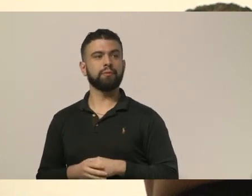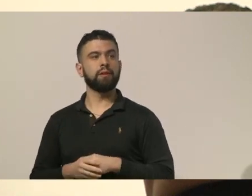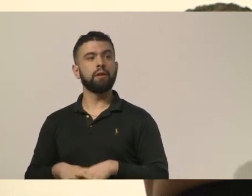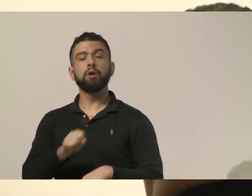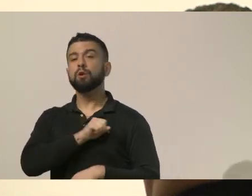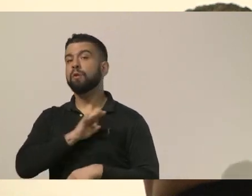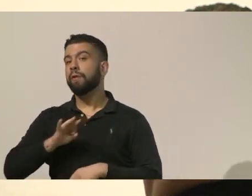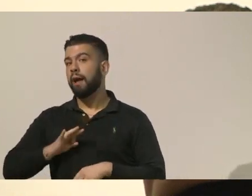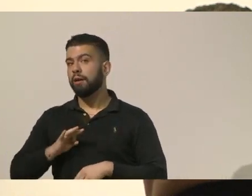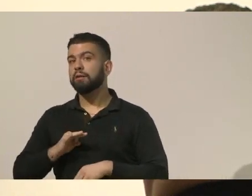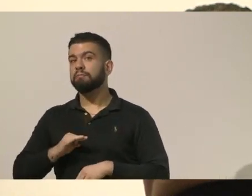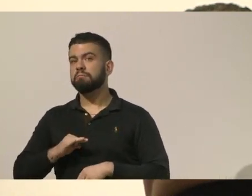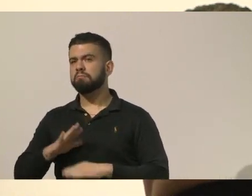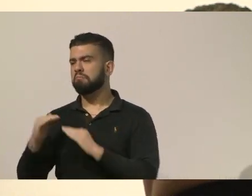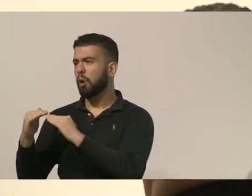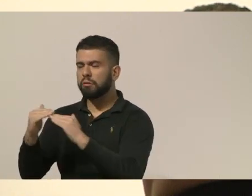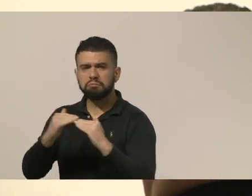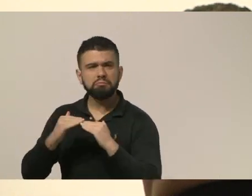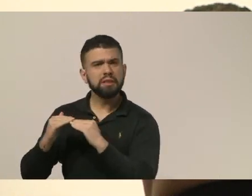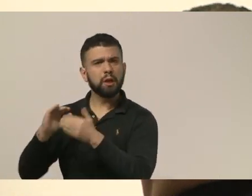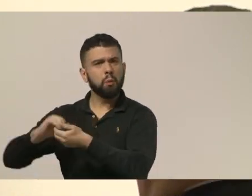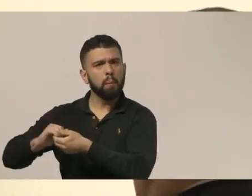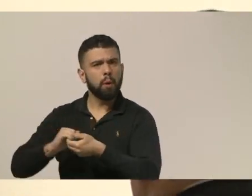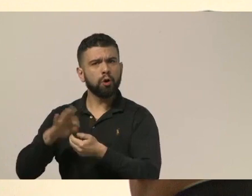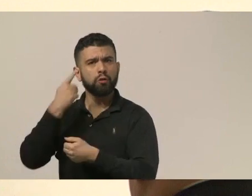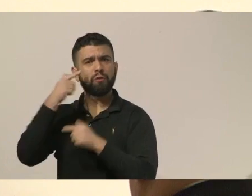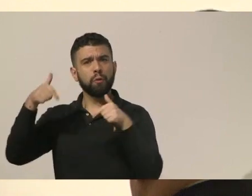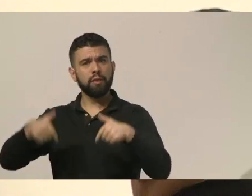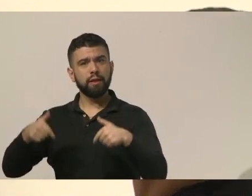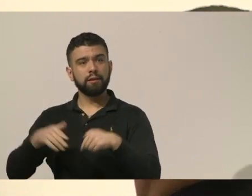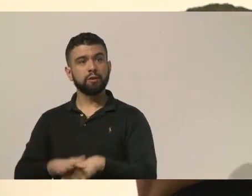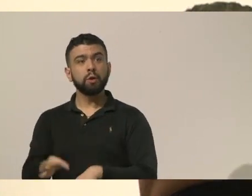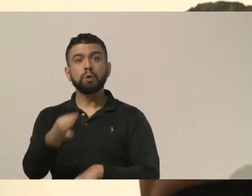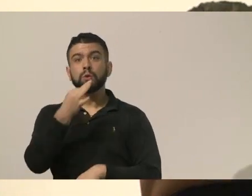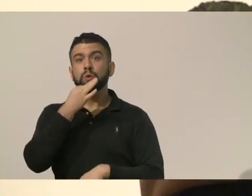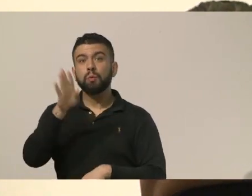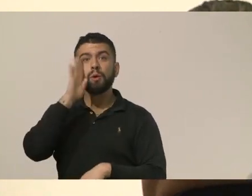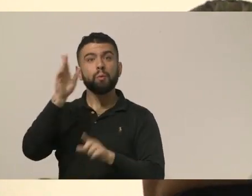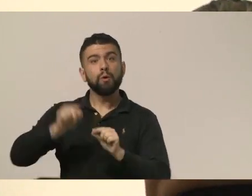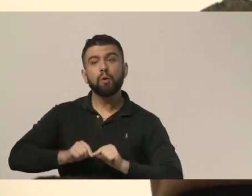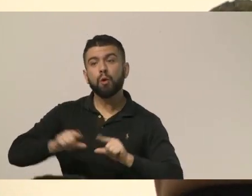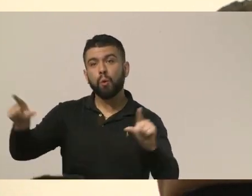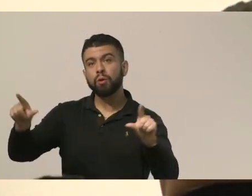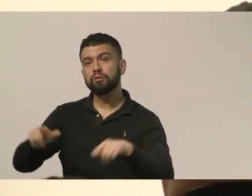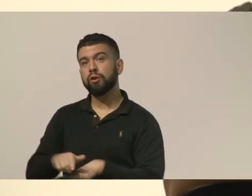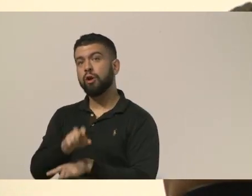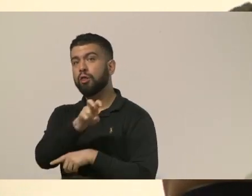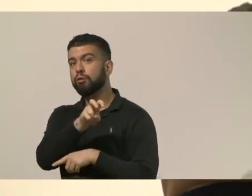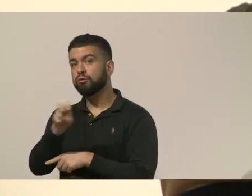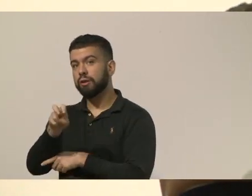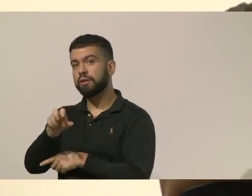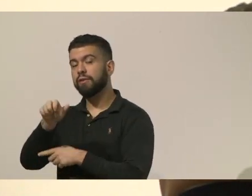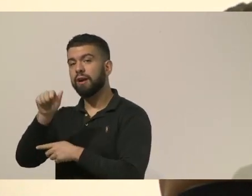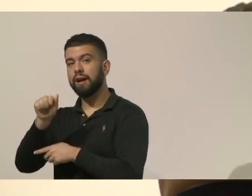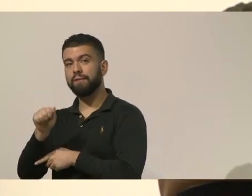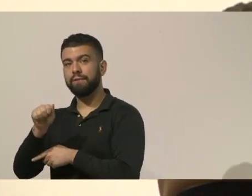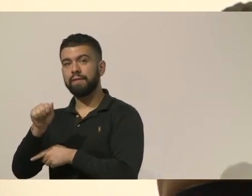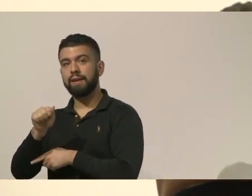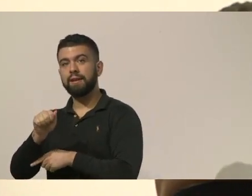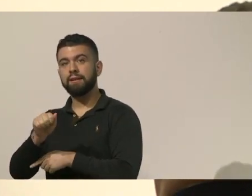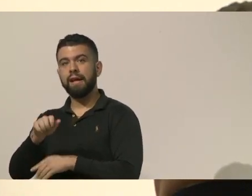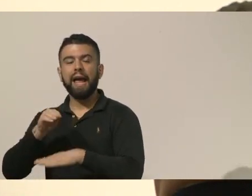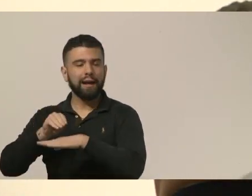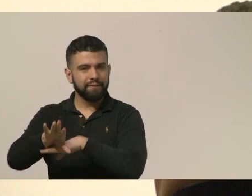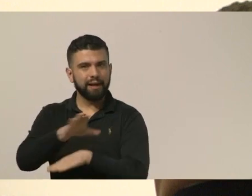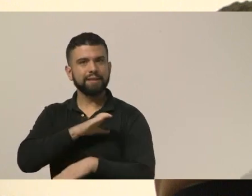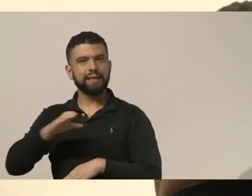and staff are equal partners in this, we will soon launch the Transfer Advising Council, co-chaired by